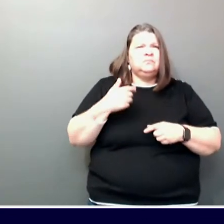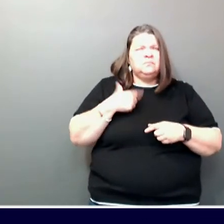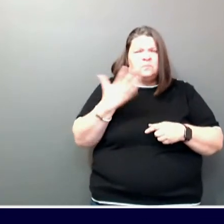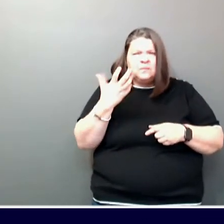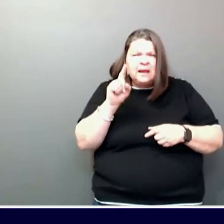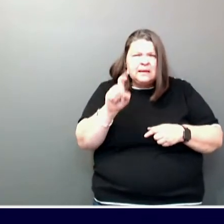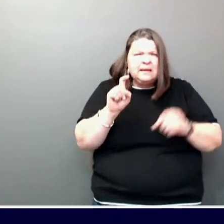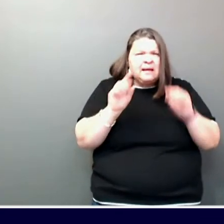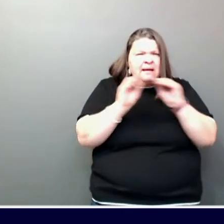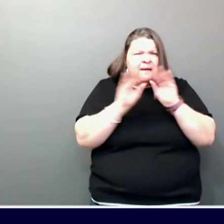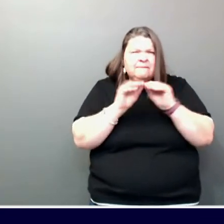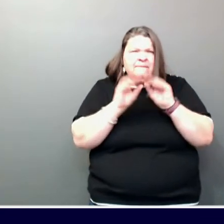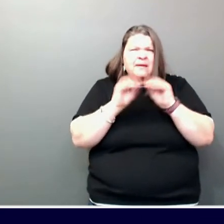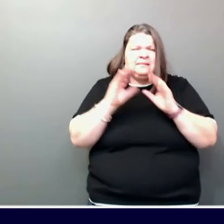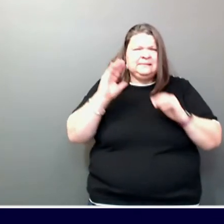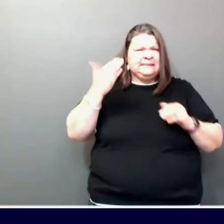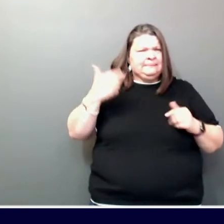up for me.